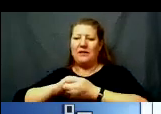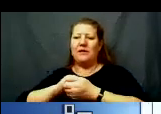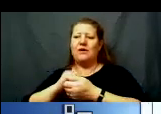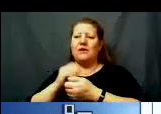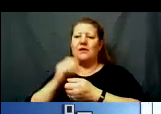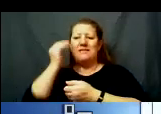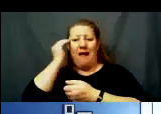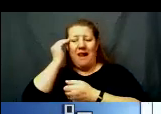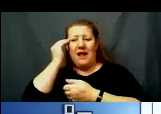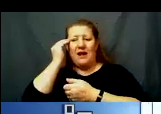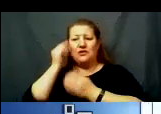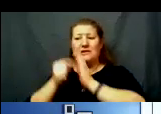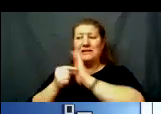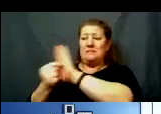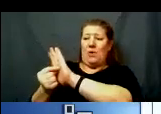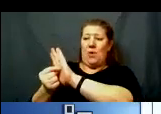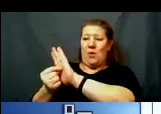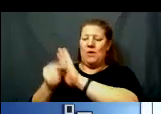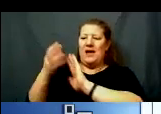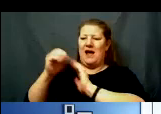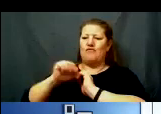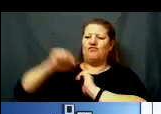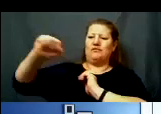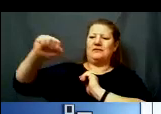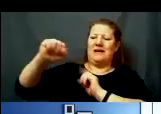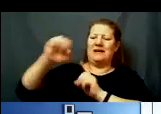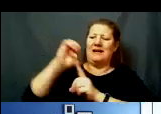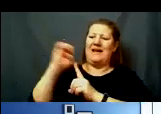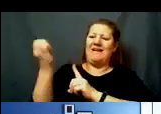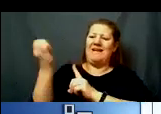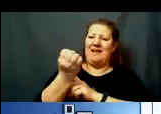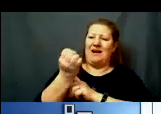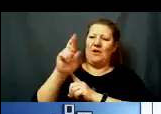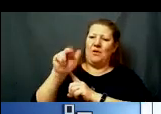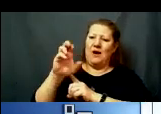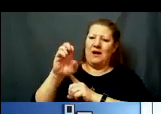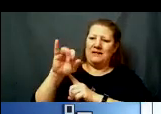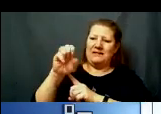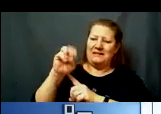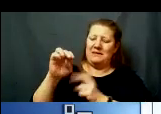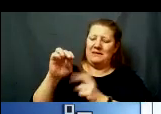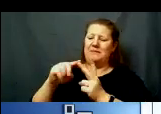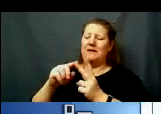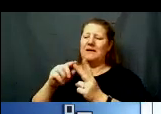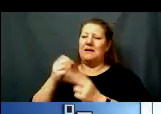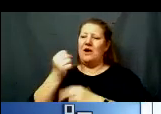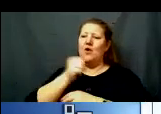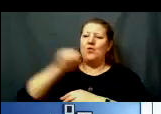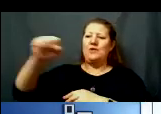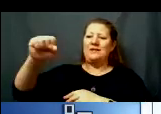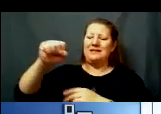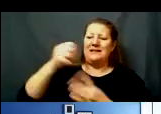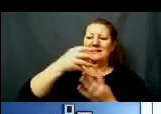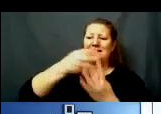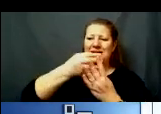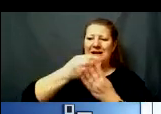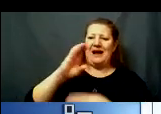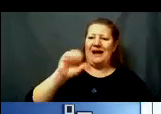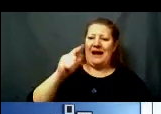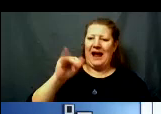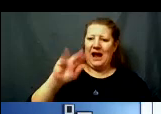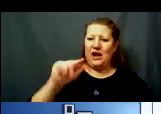and resist environmental racism, resist imprisonment and human caging. And this is evidence for me